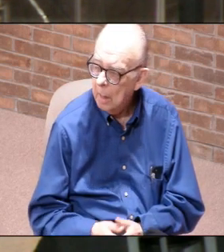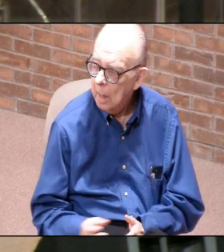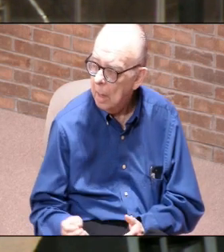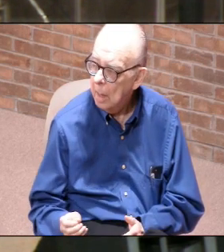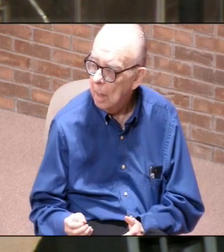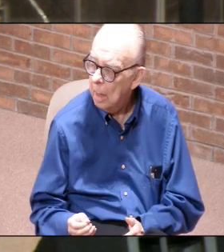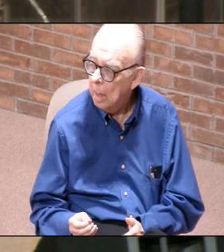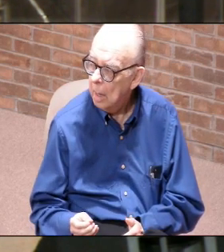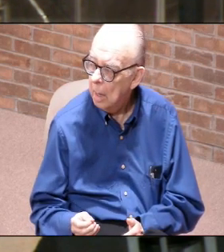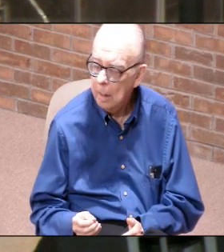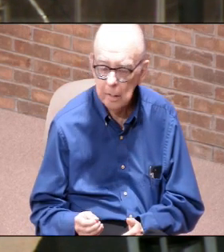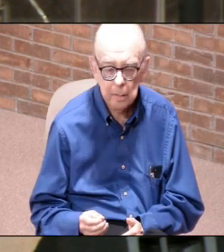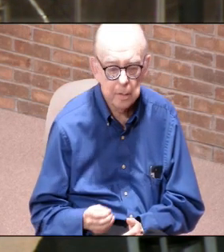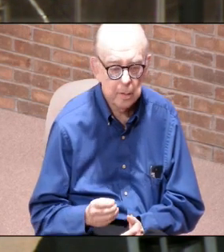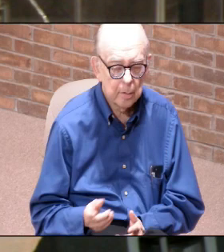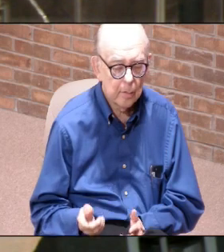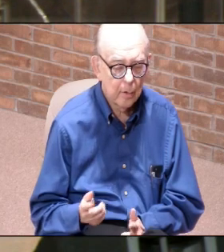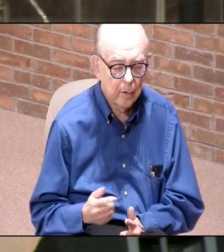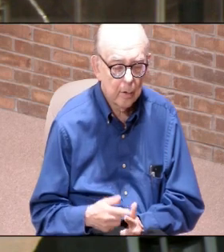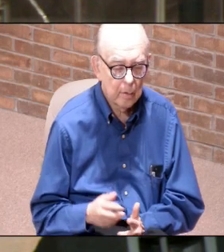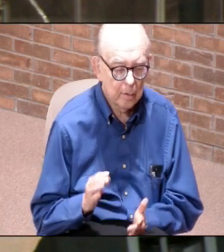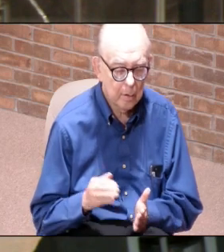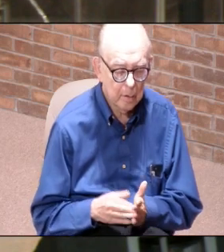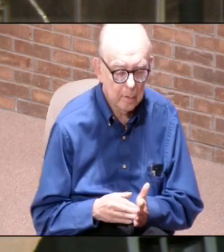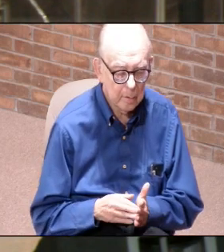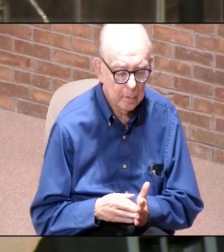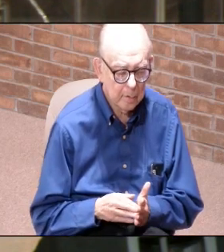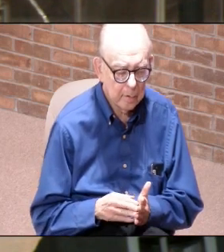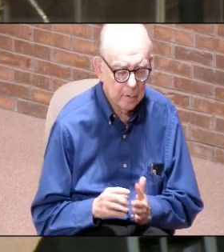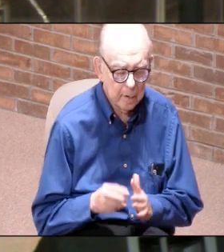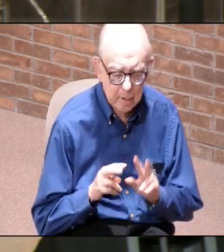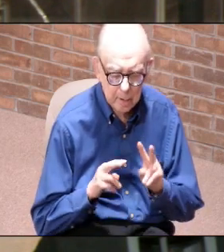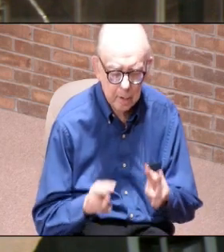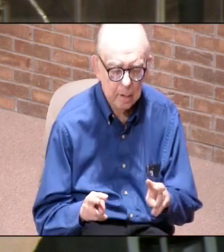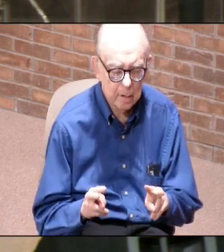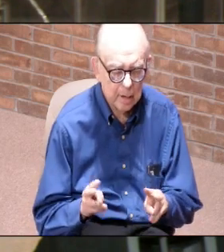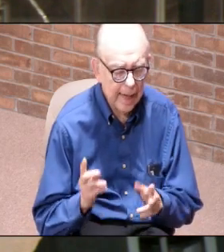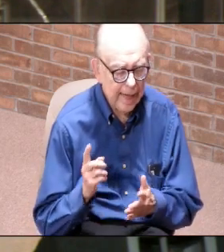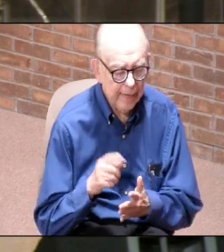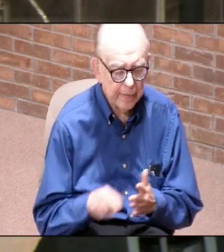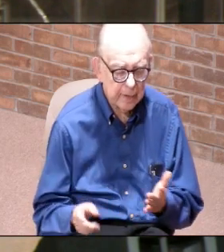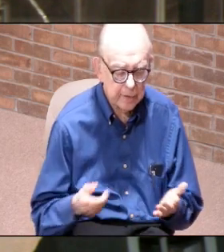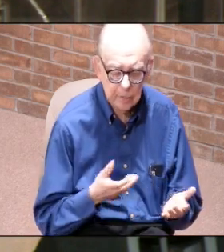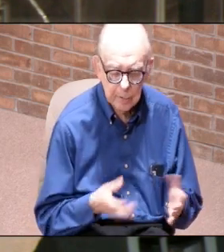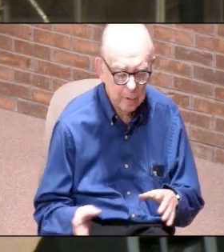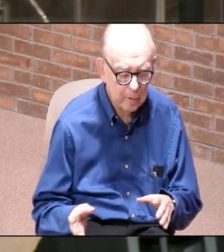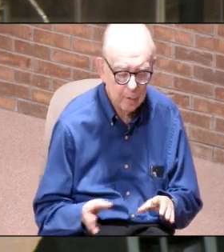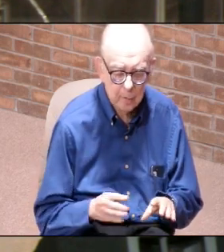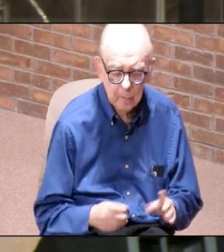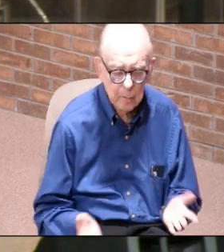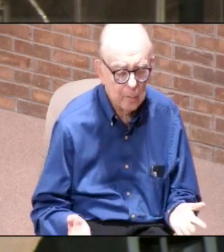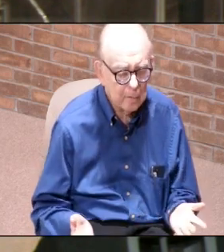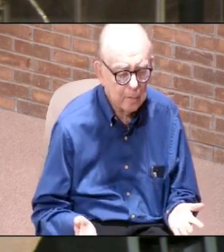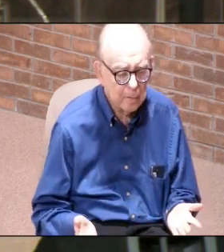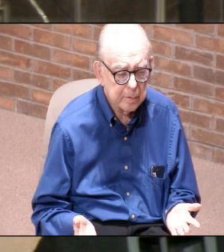And then we go back and we begin to look at what we've done and where we've come from.